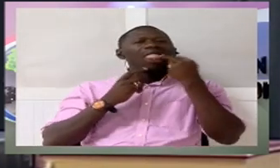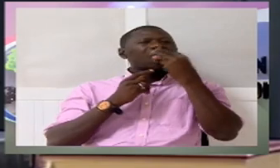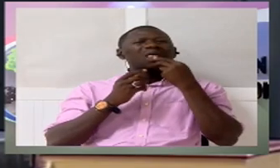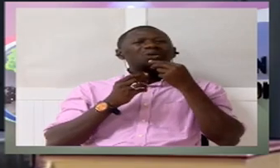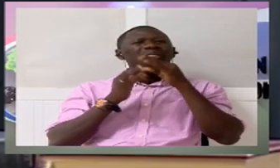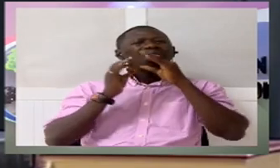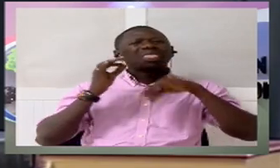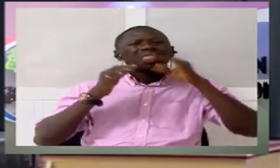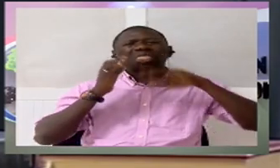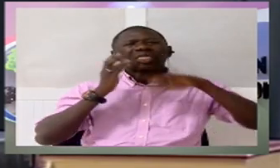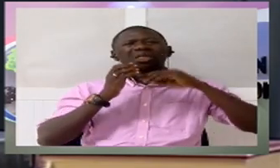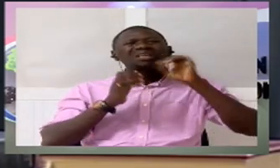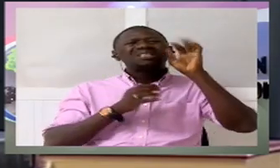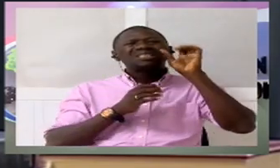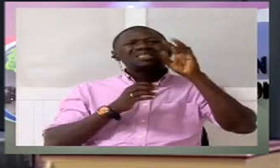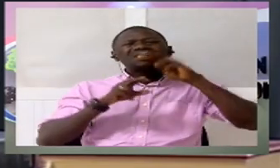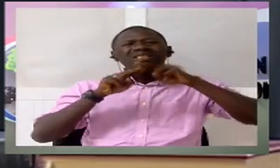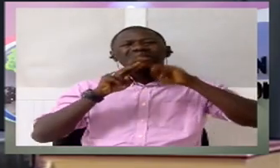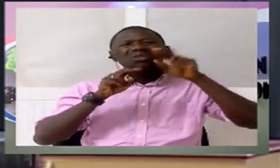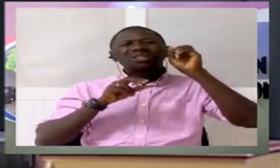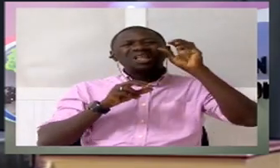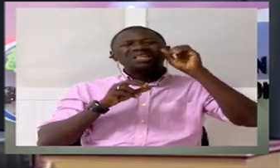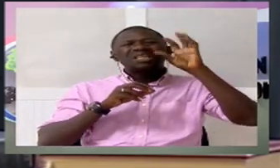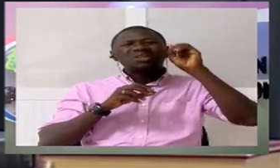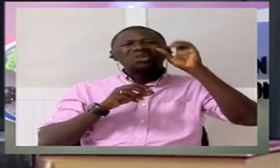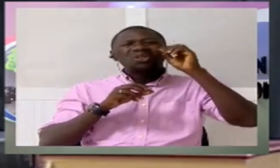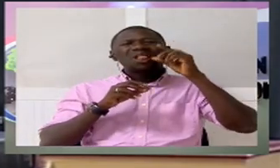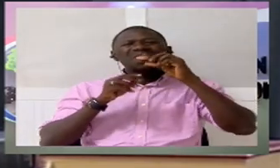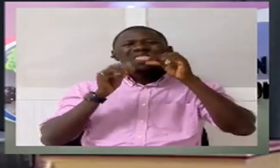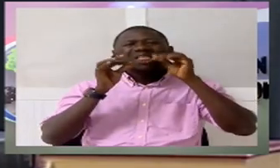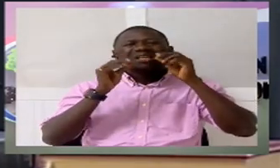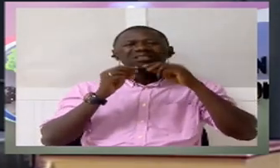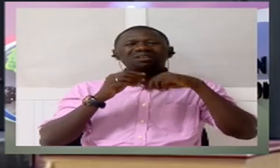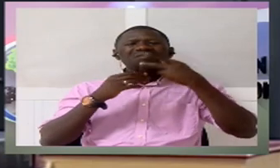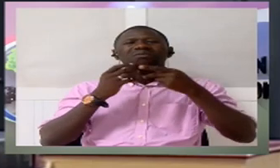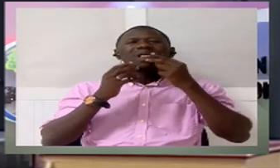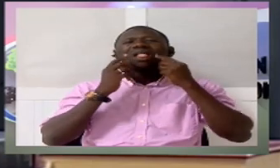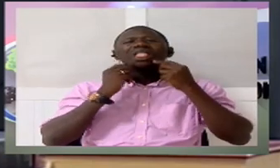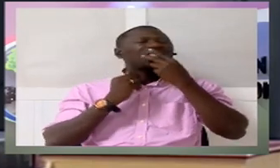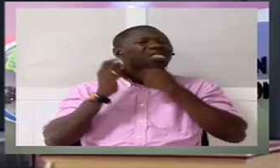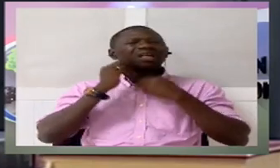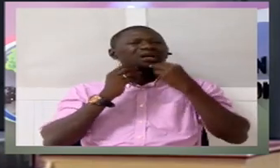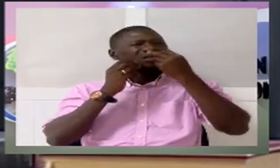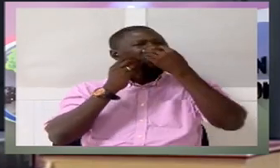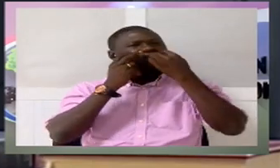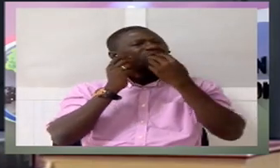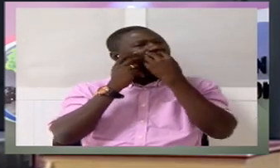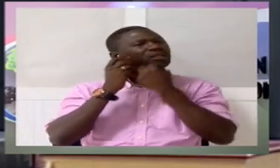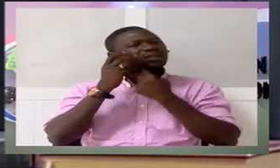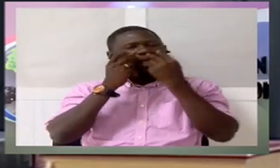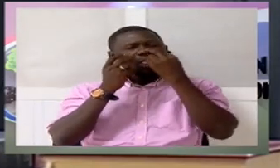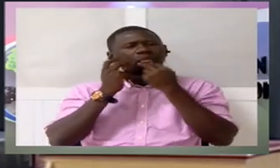was some sort of a yellow liquid which was coming out of his mouth. And it was coming out of his nose